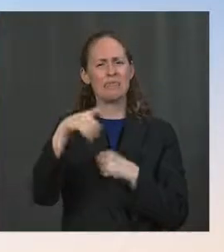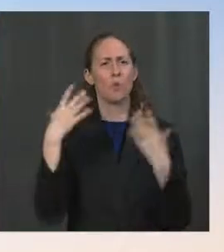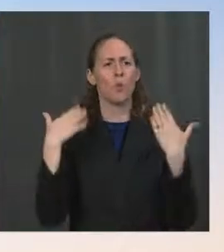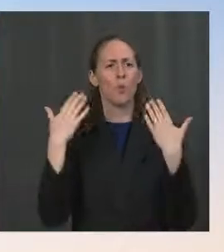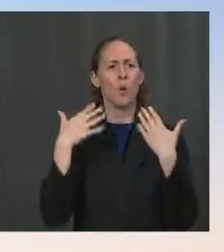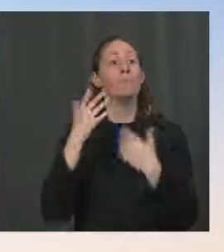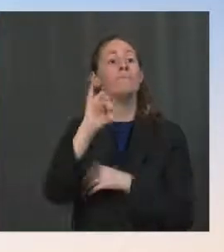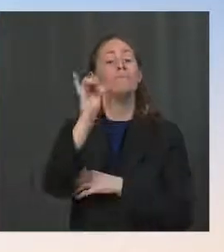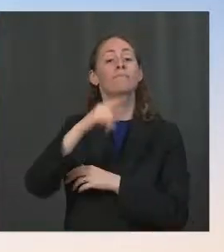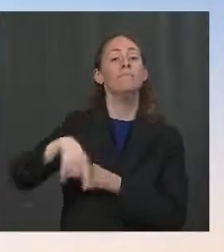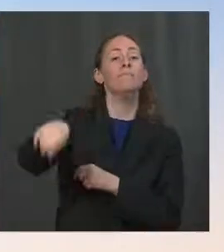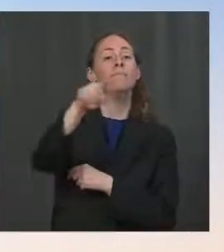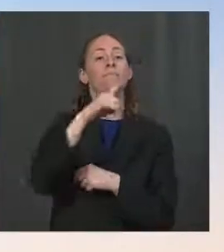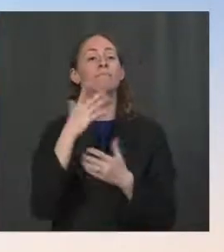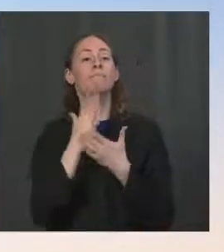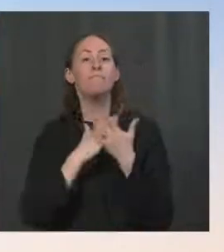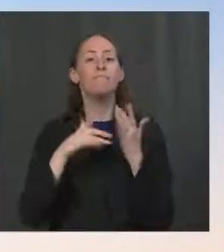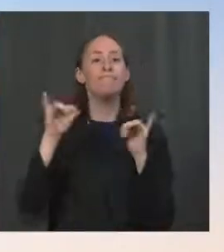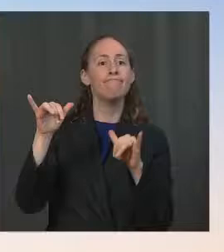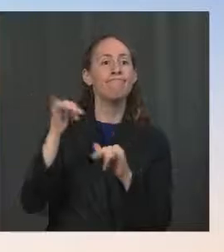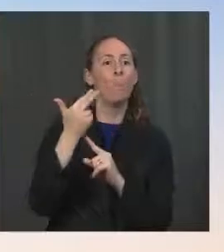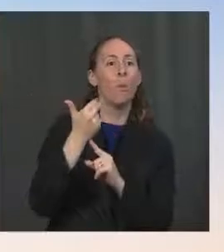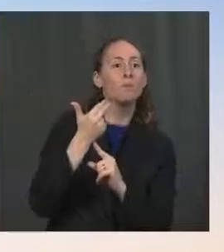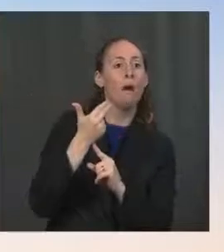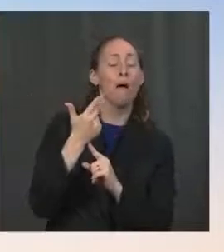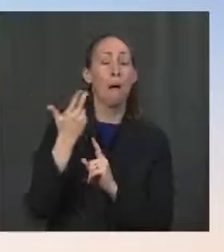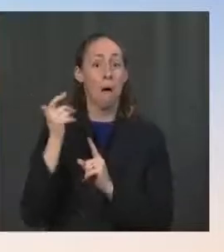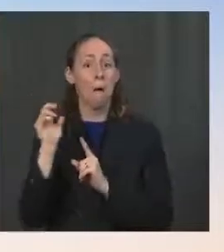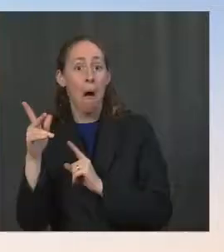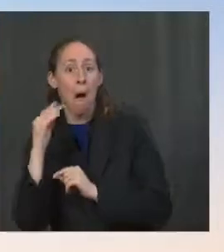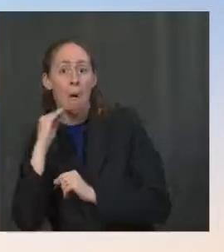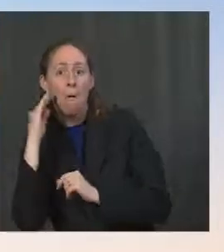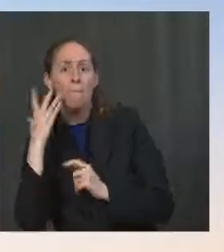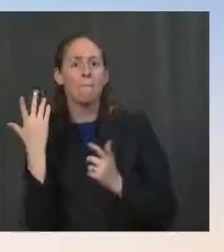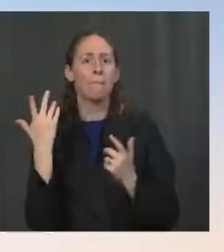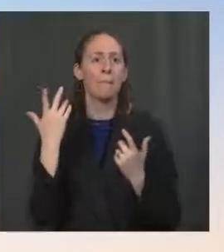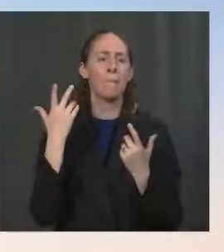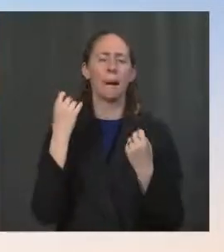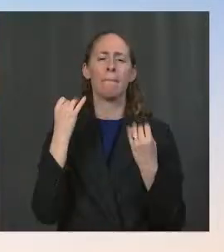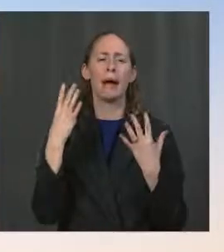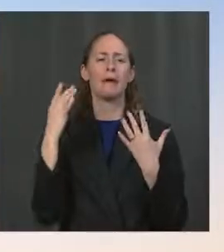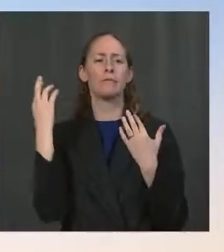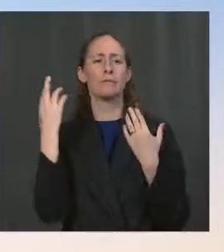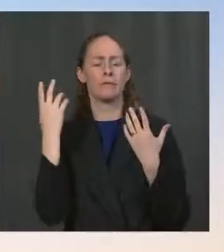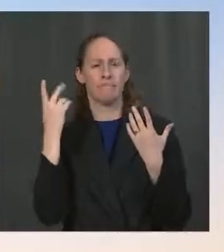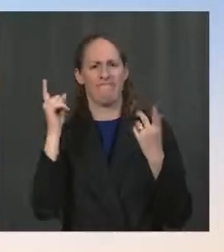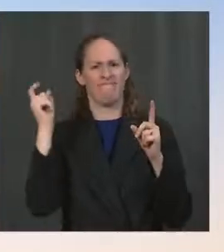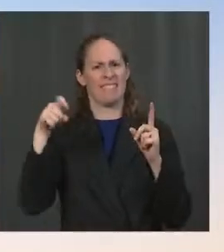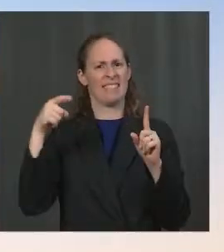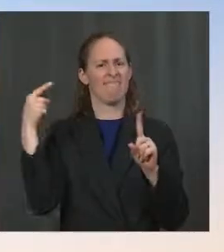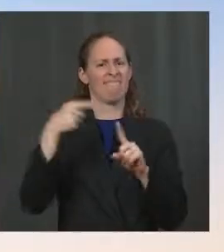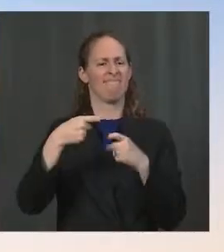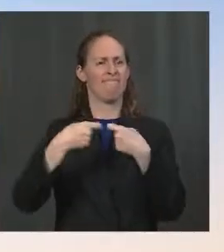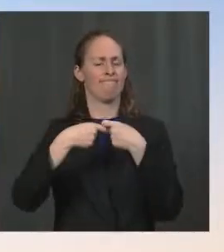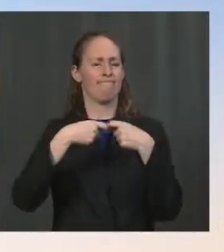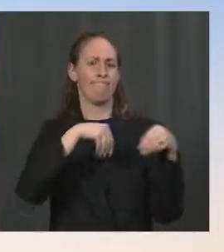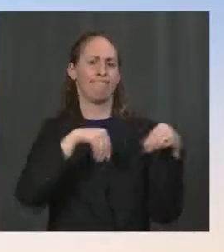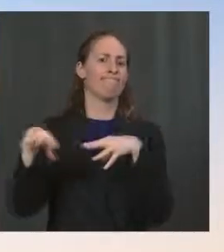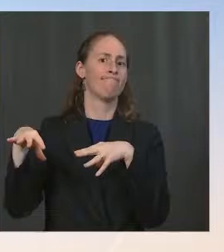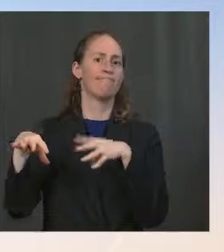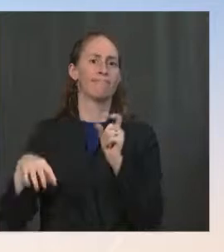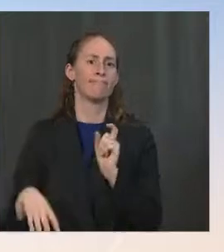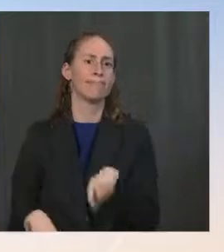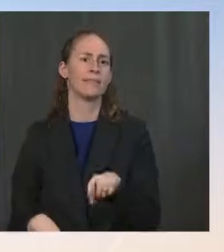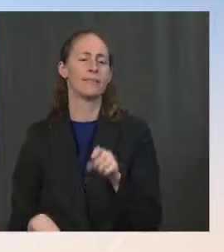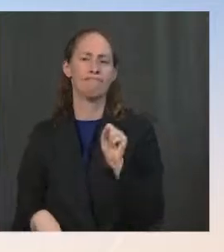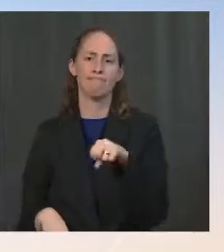in hotel rooms right now and they can go back. There's a range of reasons why, of course, turning the power back on is vital to the people of the state.